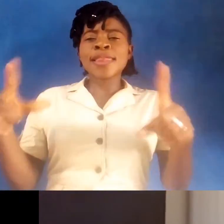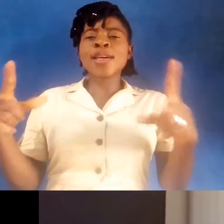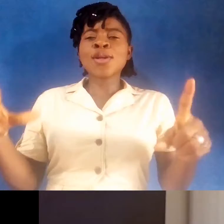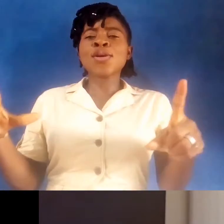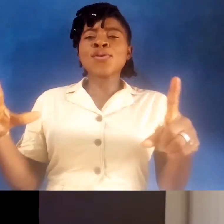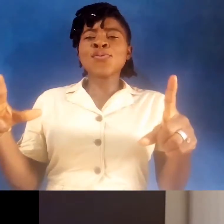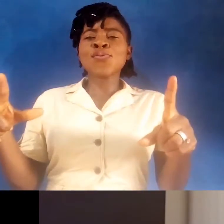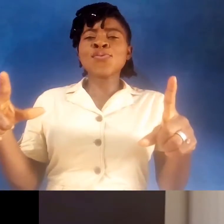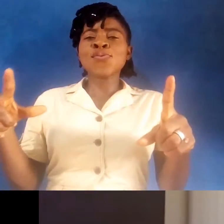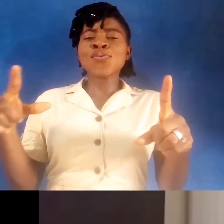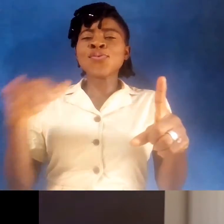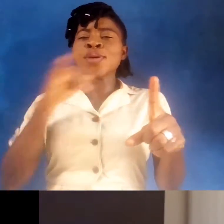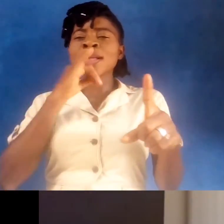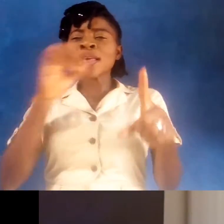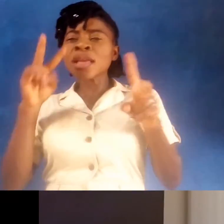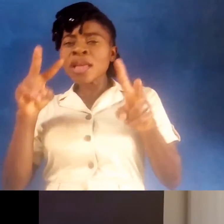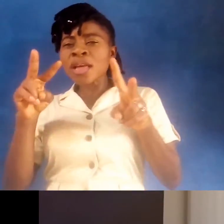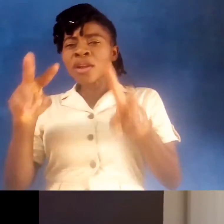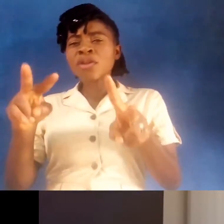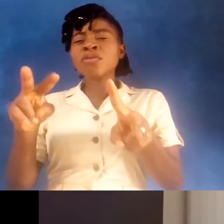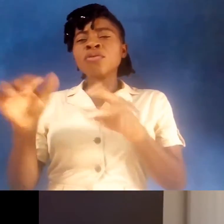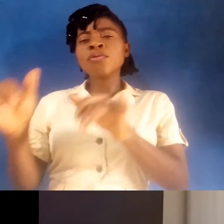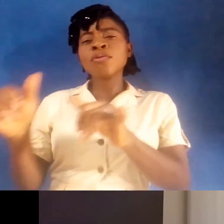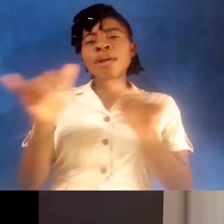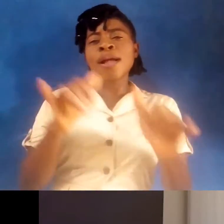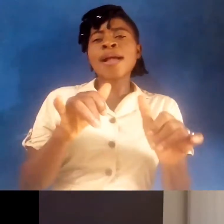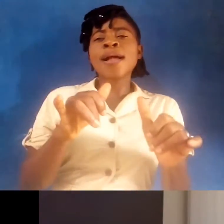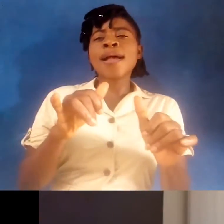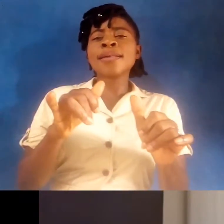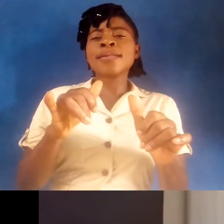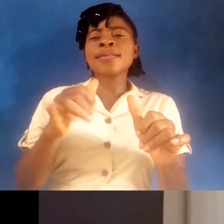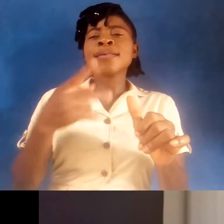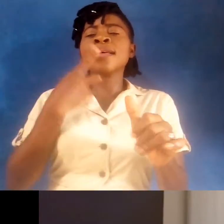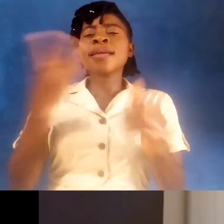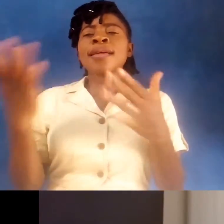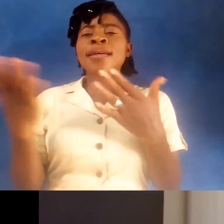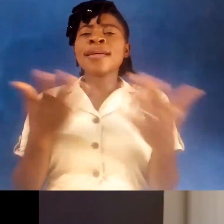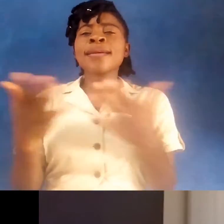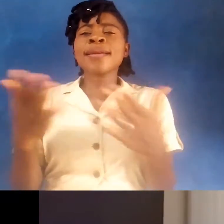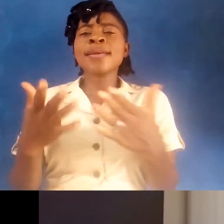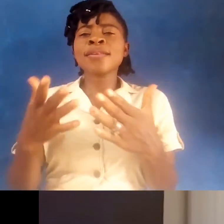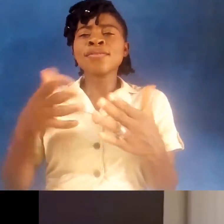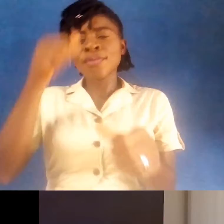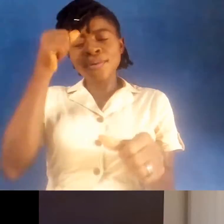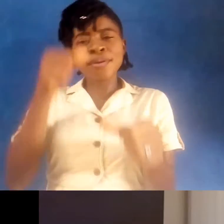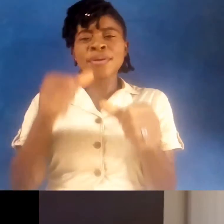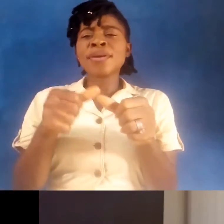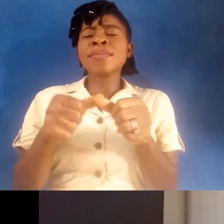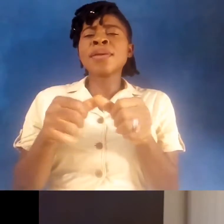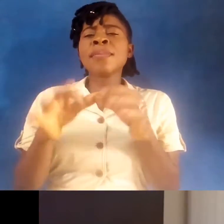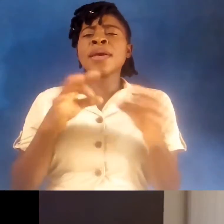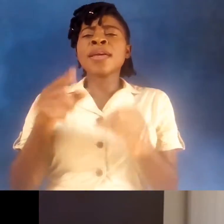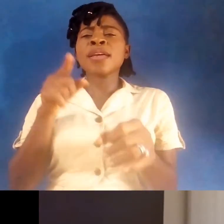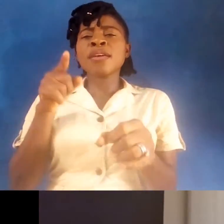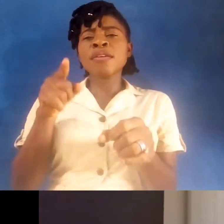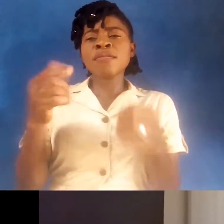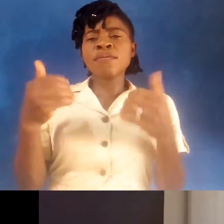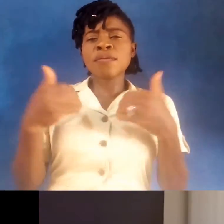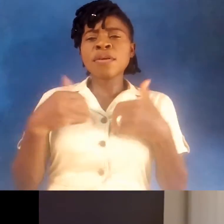of Indigenous Hands, the Indigenous Voices, you could recall, if you've been following,